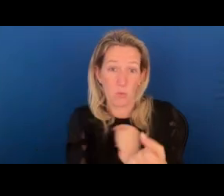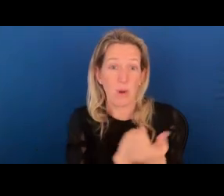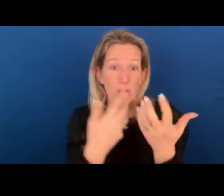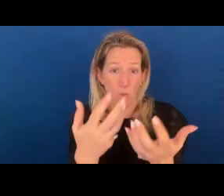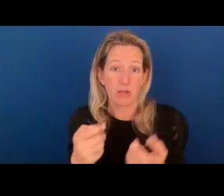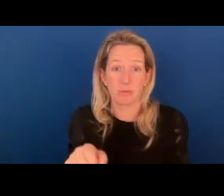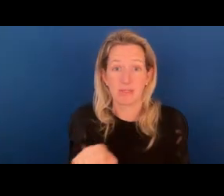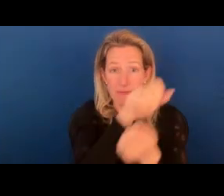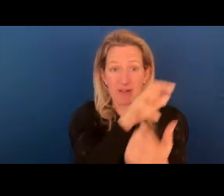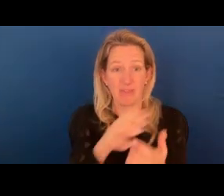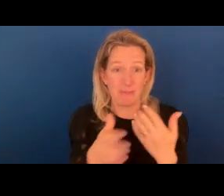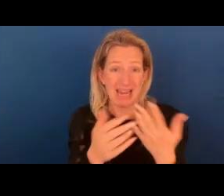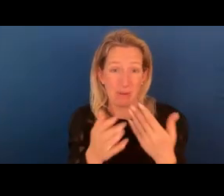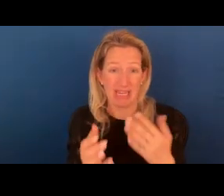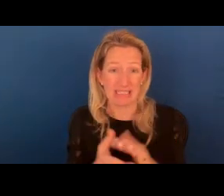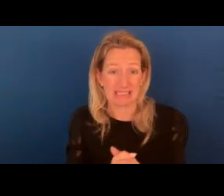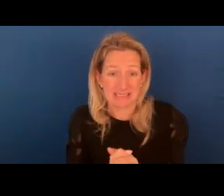justify like